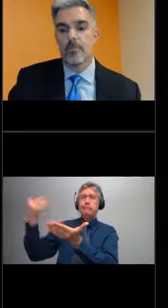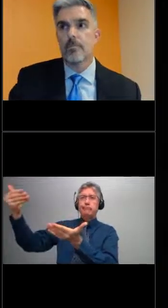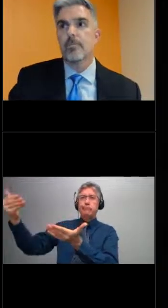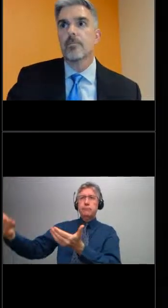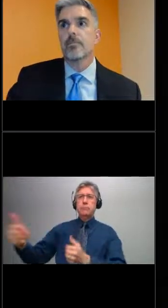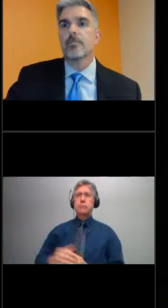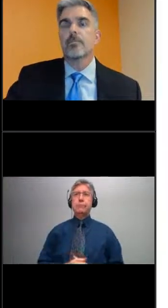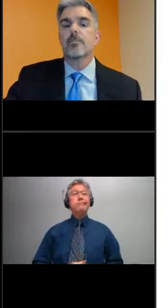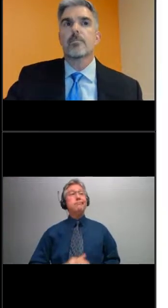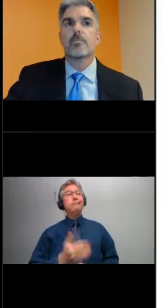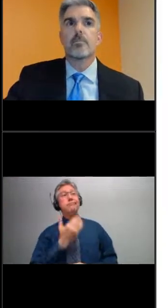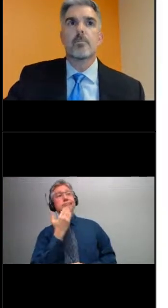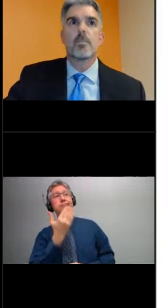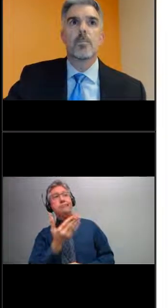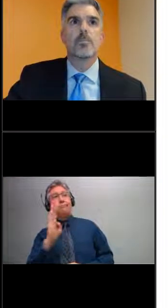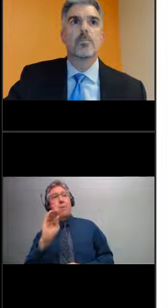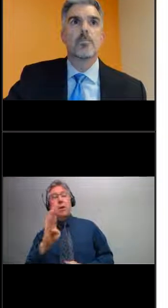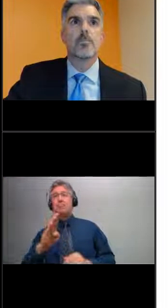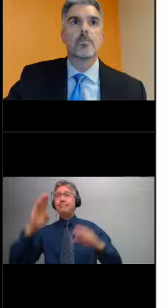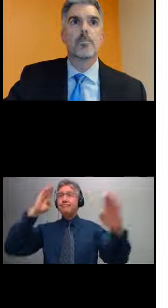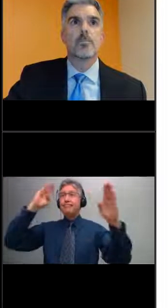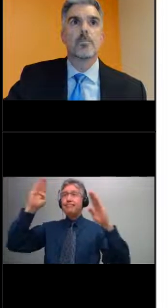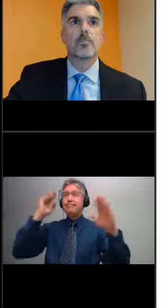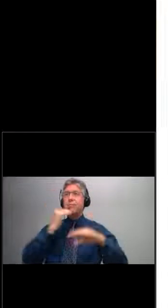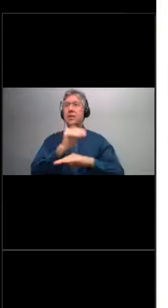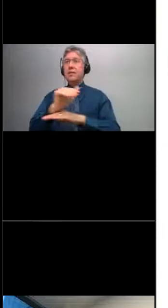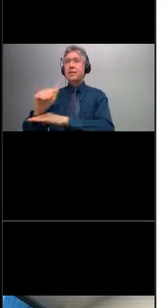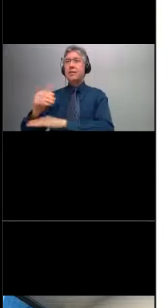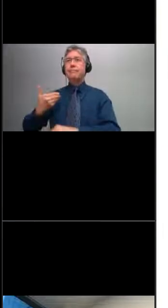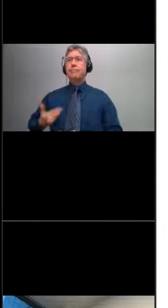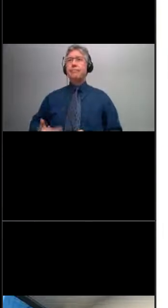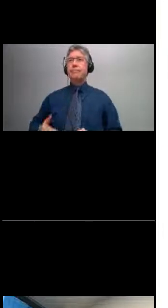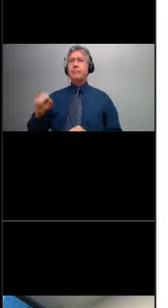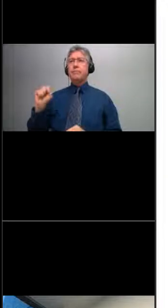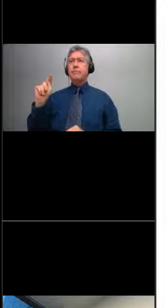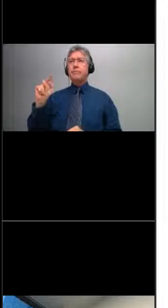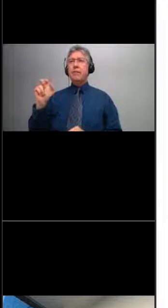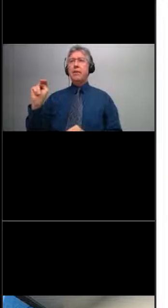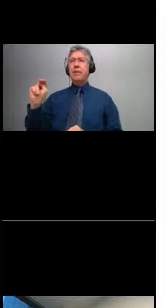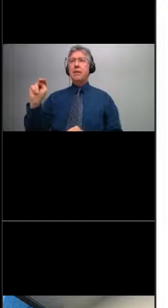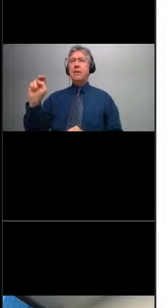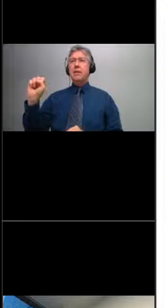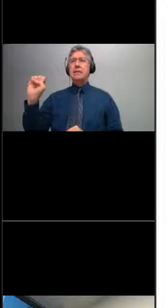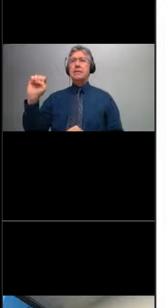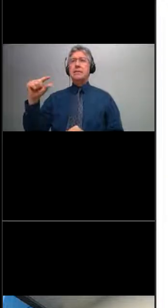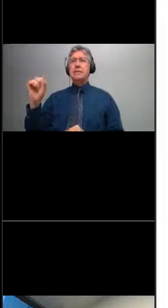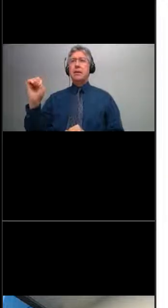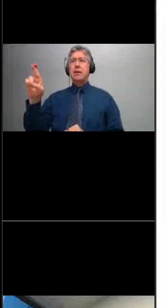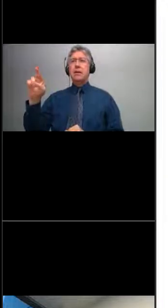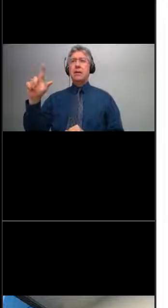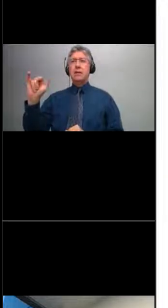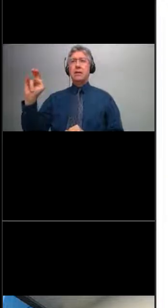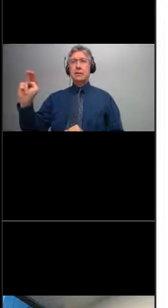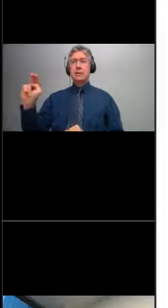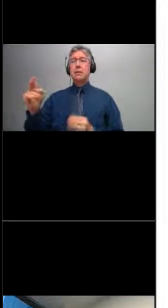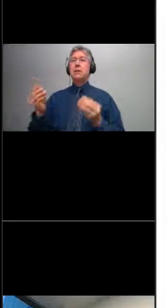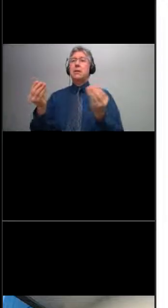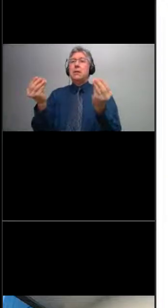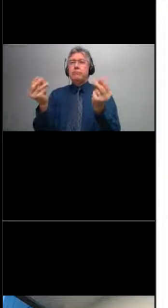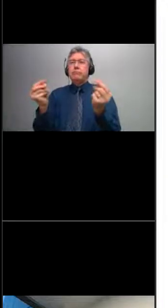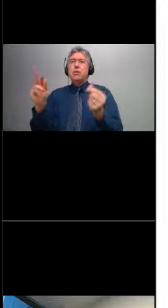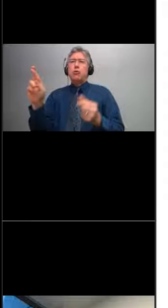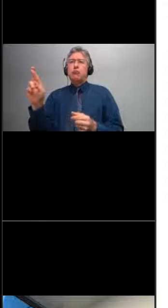Thanks, Bob, and good evening, everyone. My name is Stephen Segerlin, and I am the Director of Real Estate and